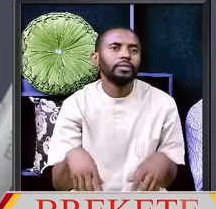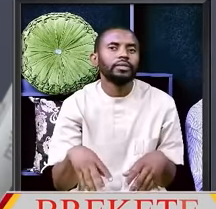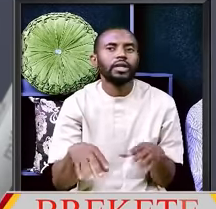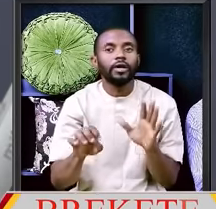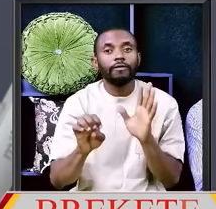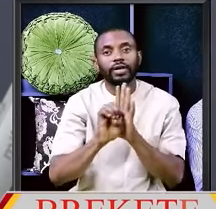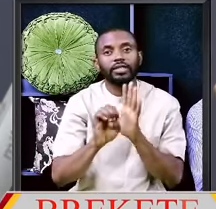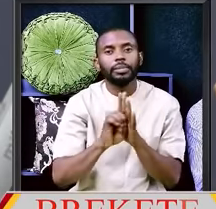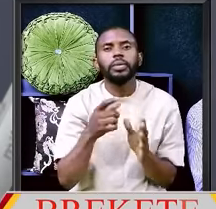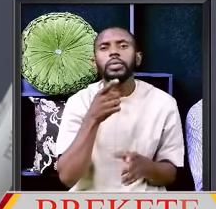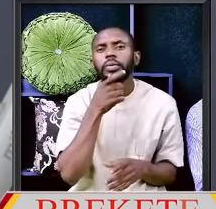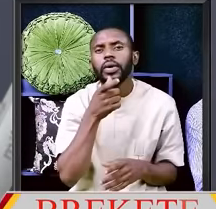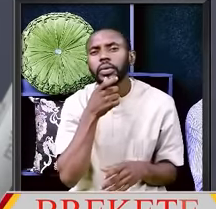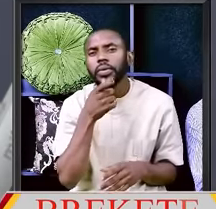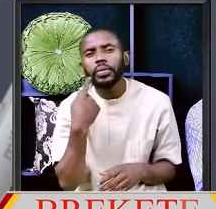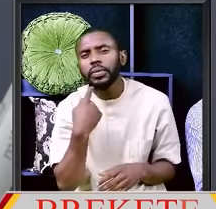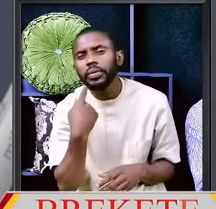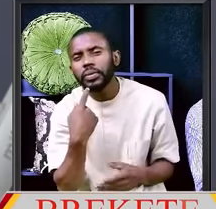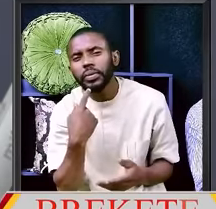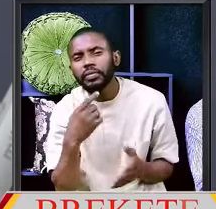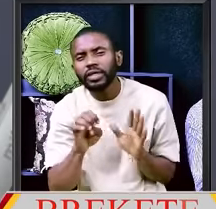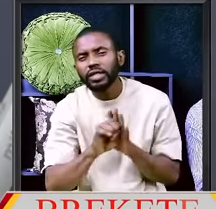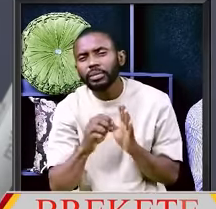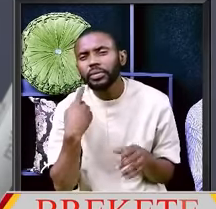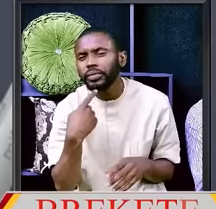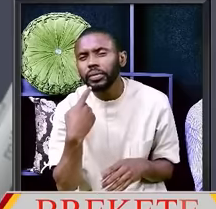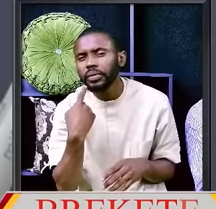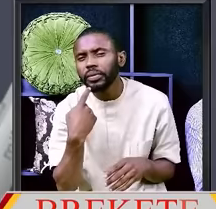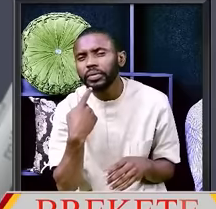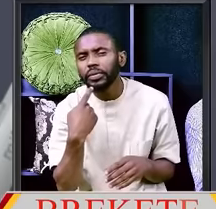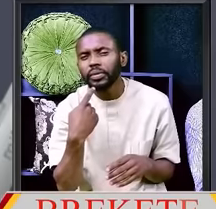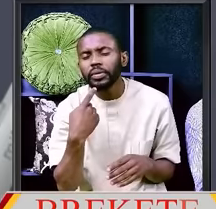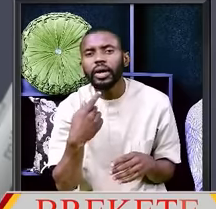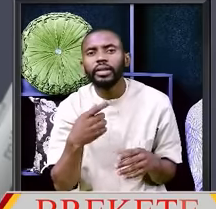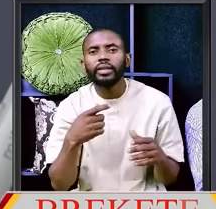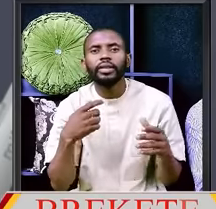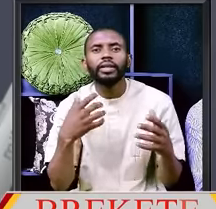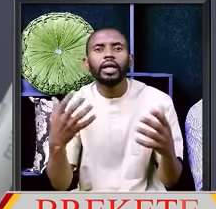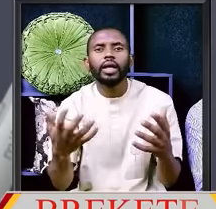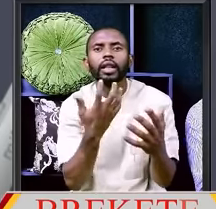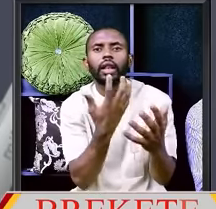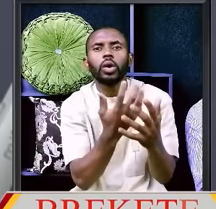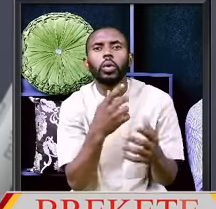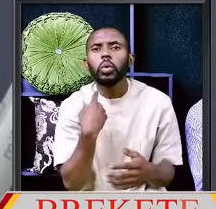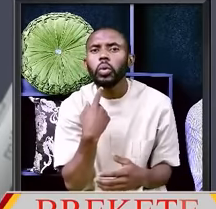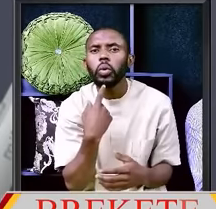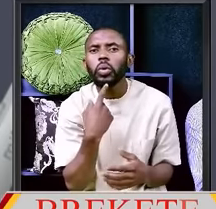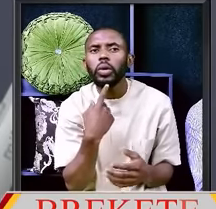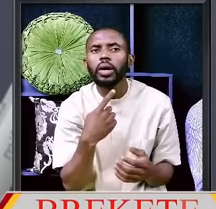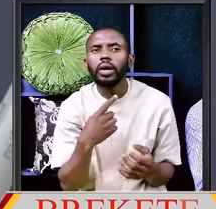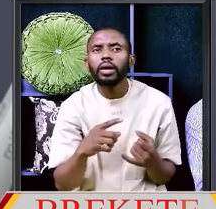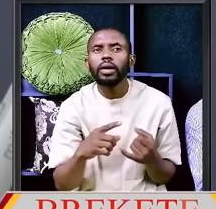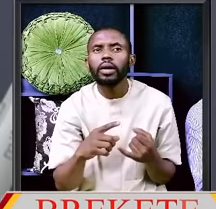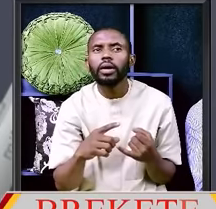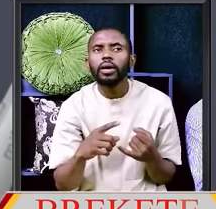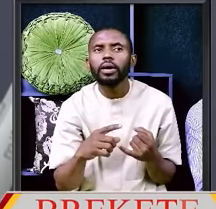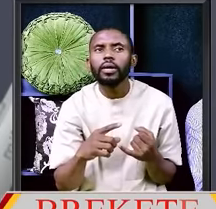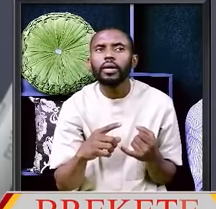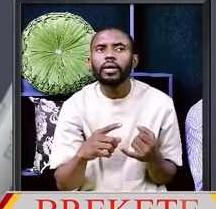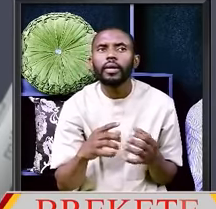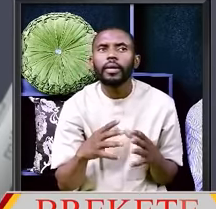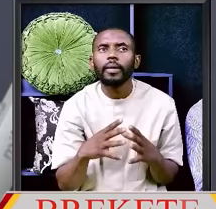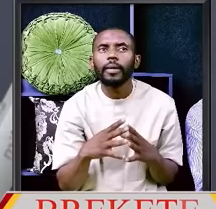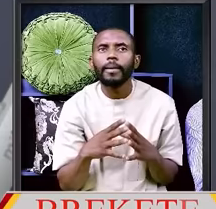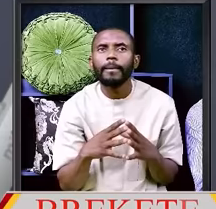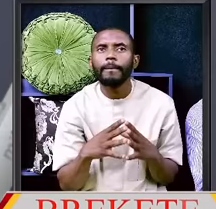okay, like who and who and so who? Inquest, the same not. Like who and who and who? We want the nurse, the nurse, and then Darosha,